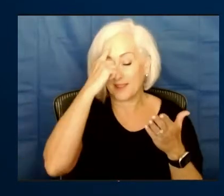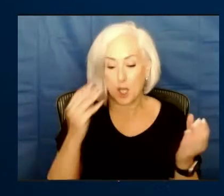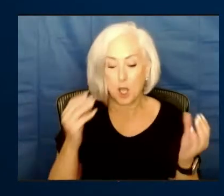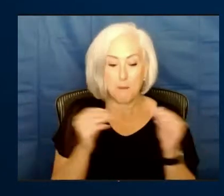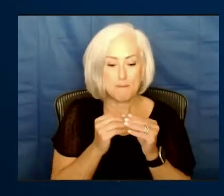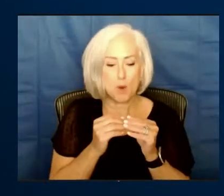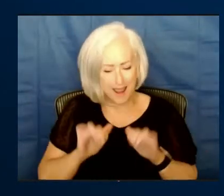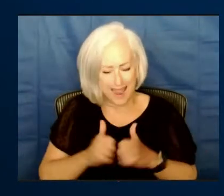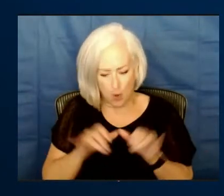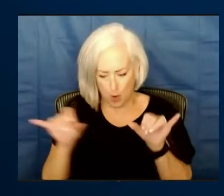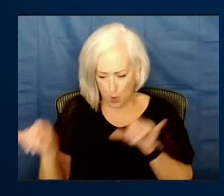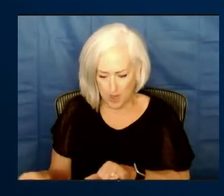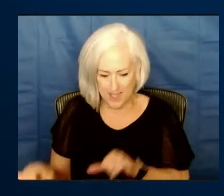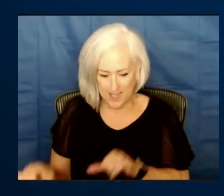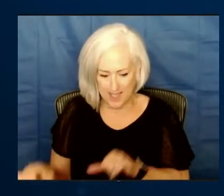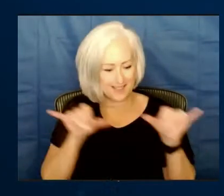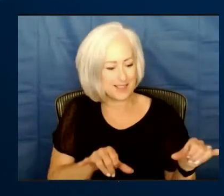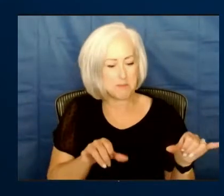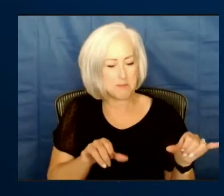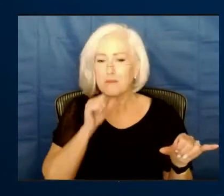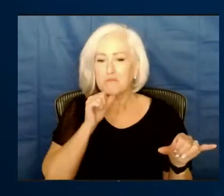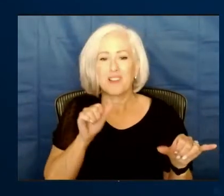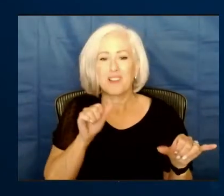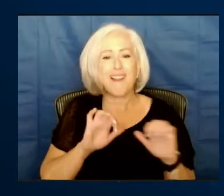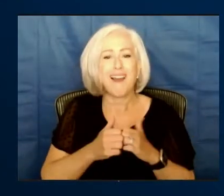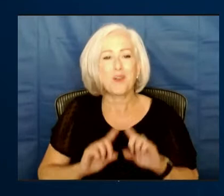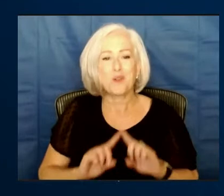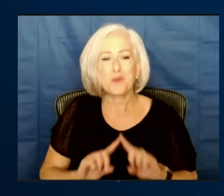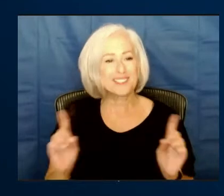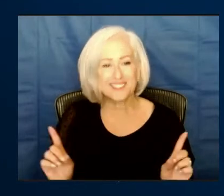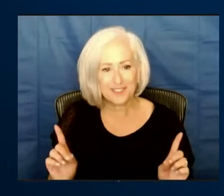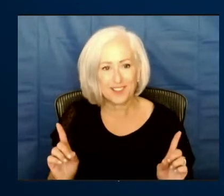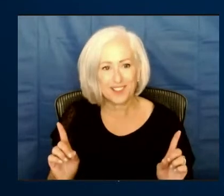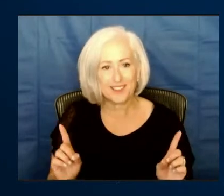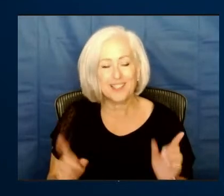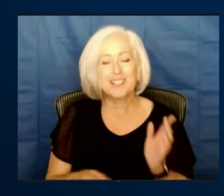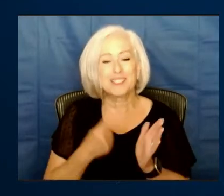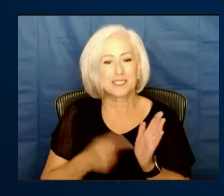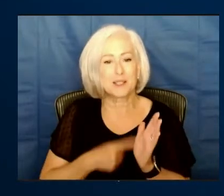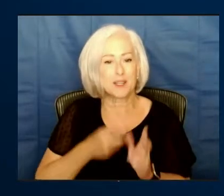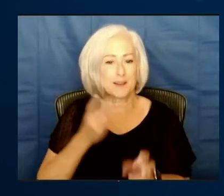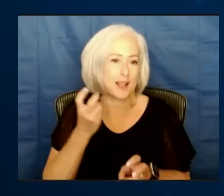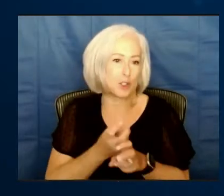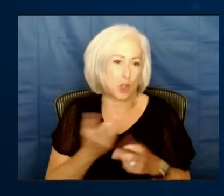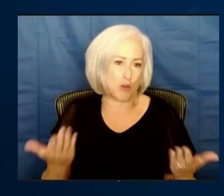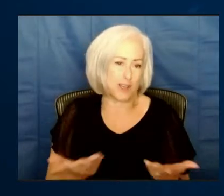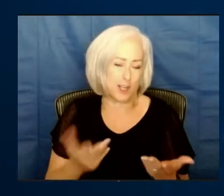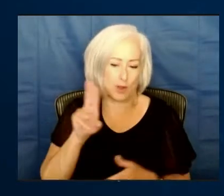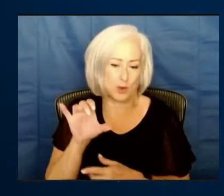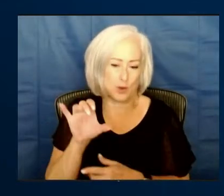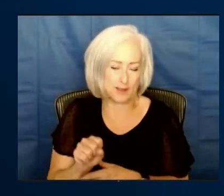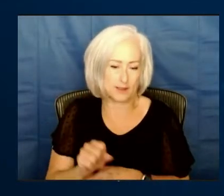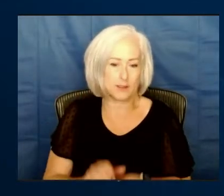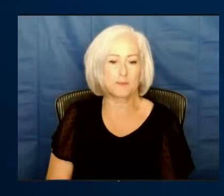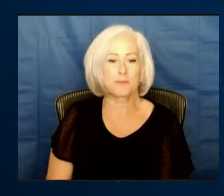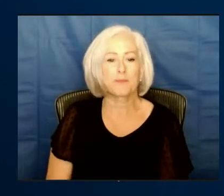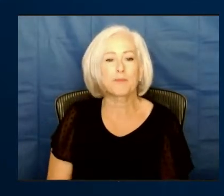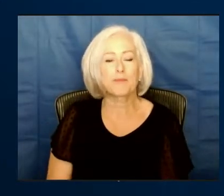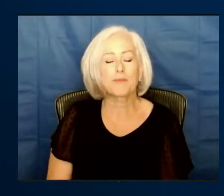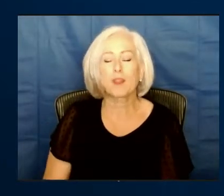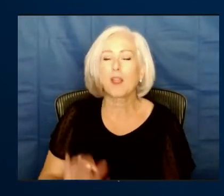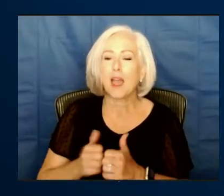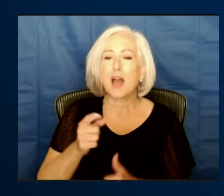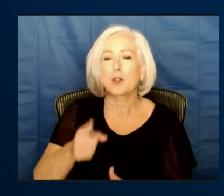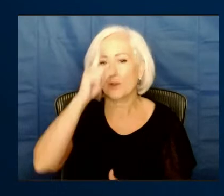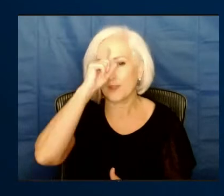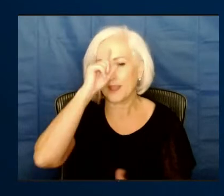But it's hard to do so in terms of with our racial constructs in the United States. How do you guys think medical schools can help address these